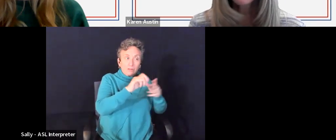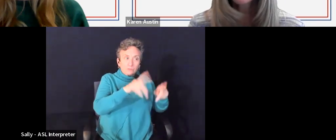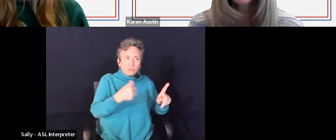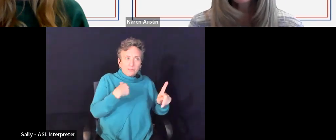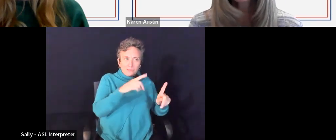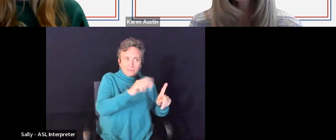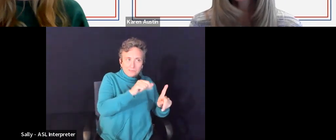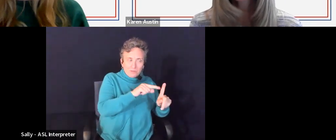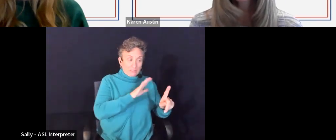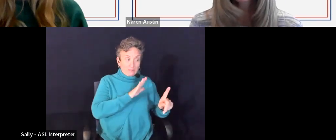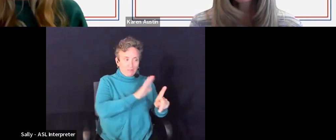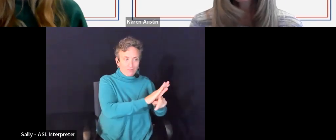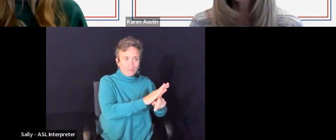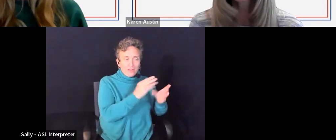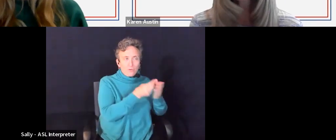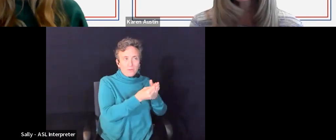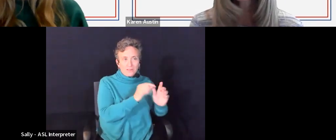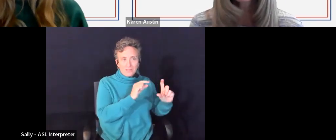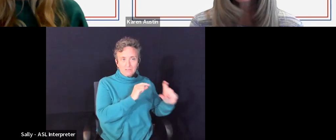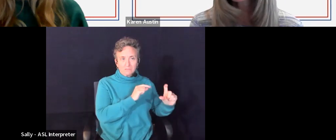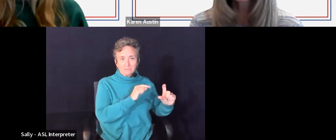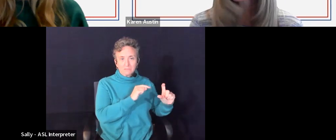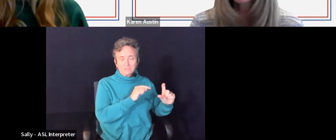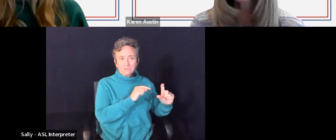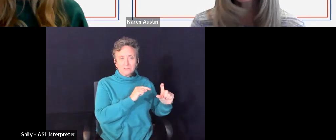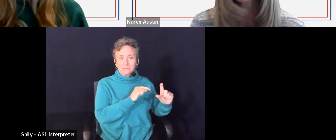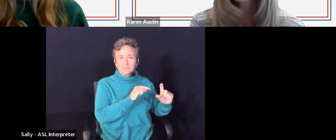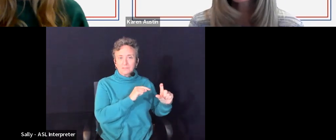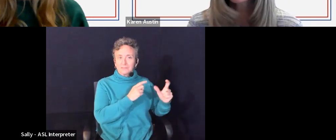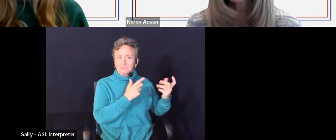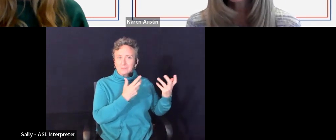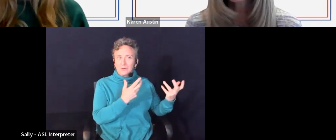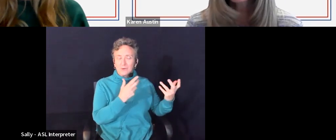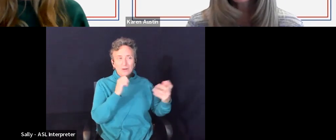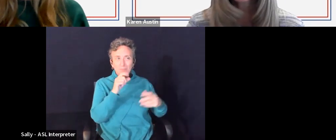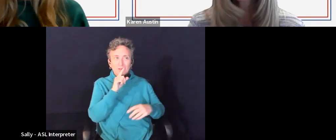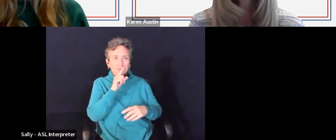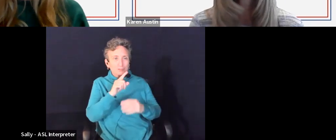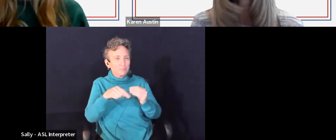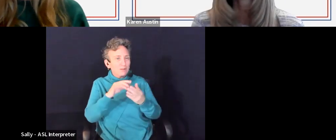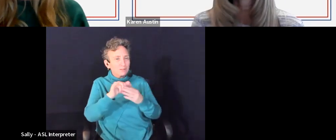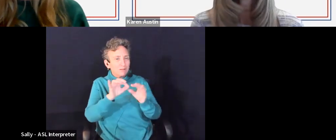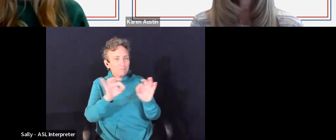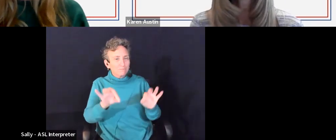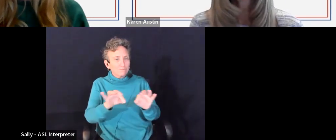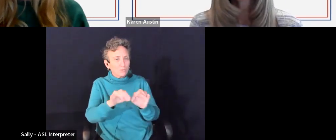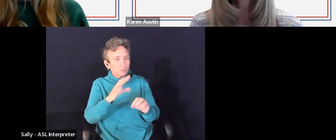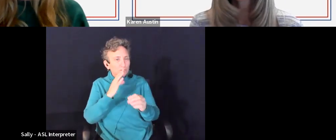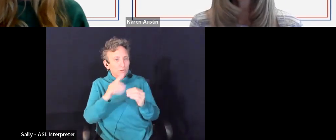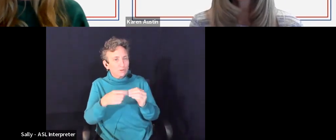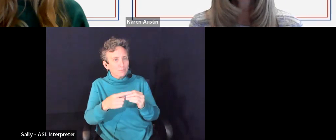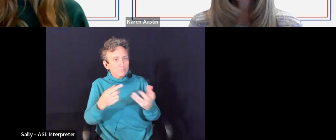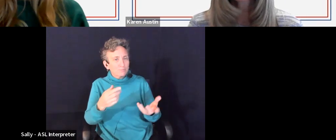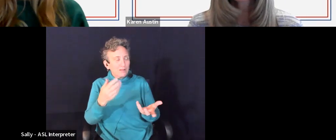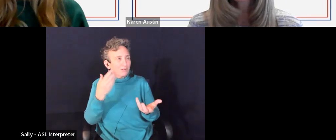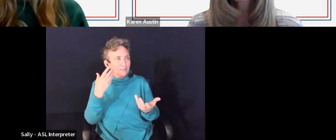money. The money in the account is theirs, but I'm not familiar with that form. So I'd hate to try to give some